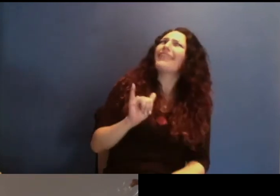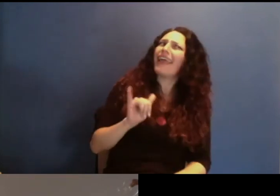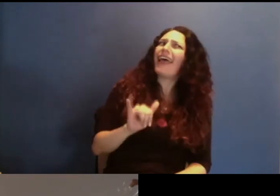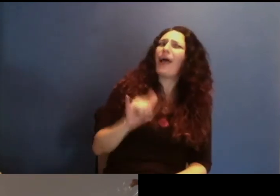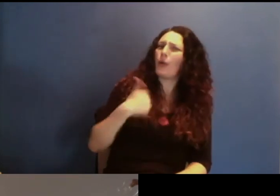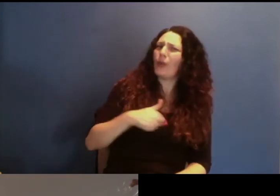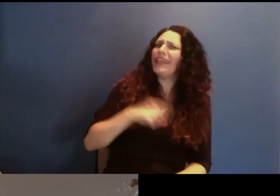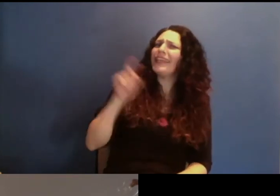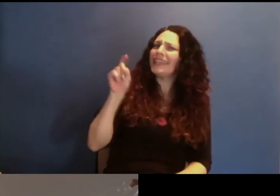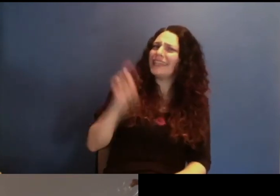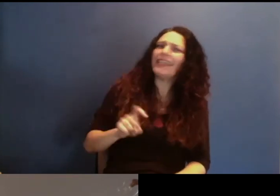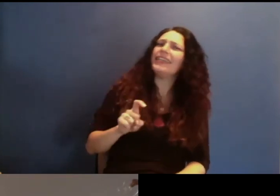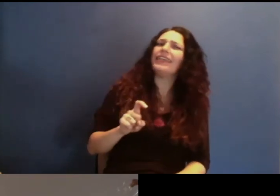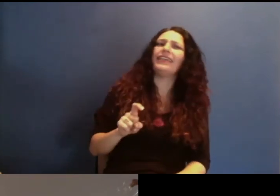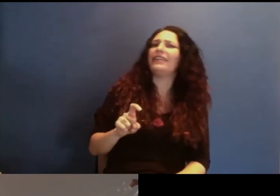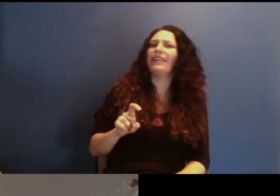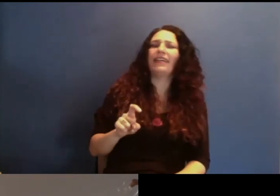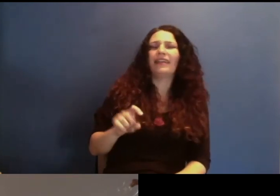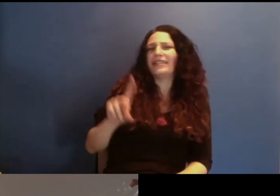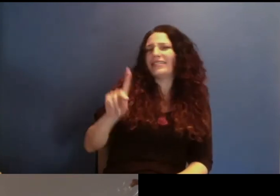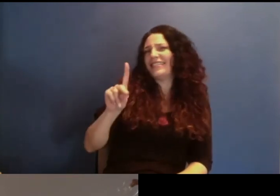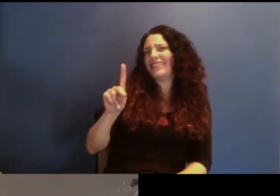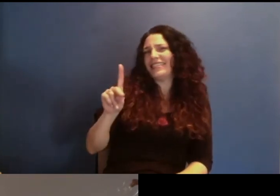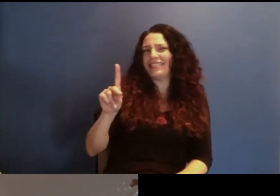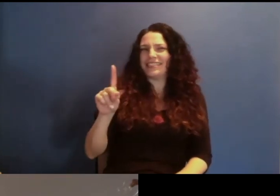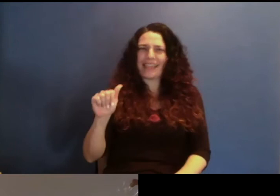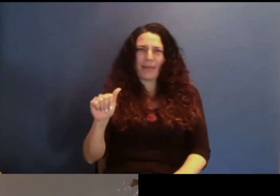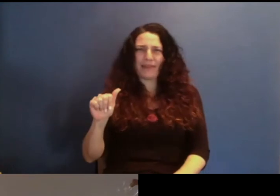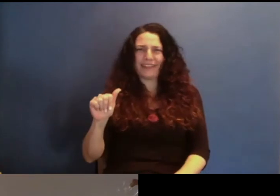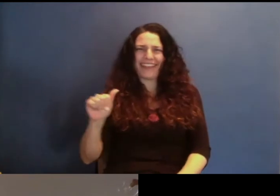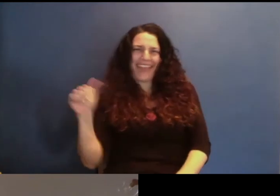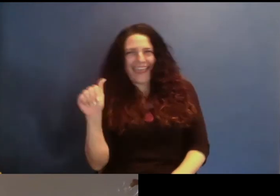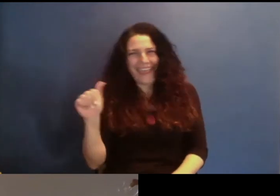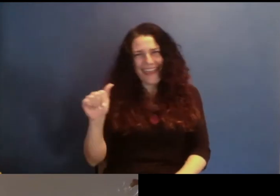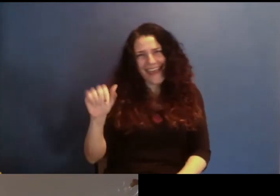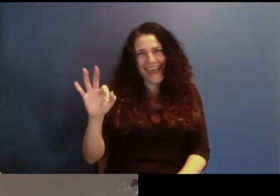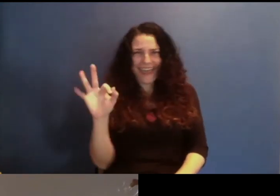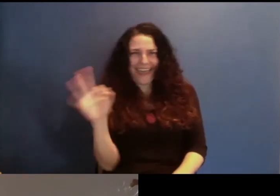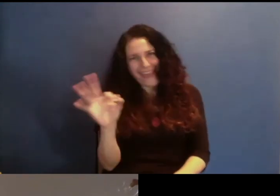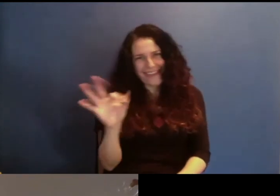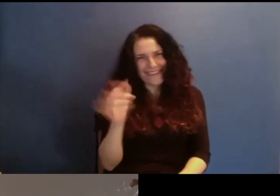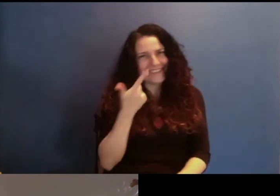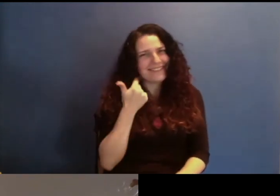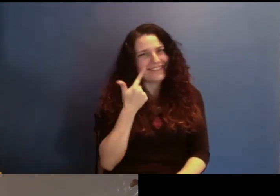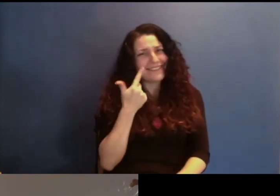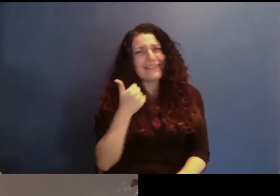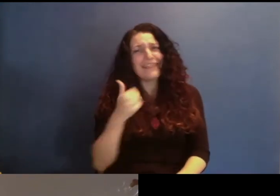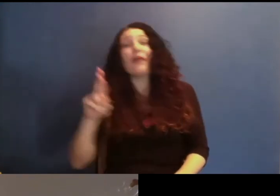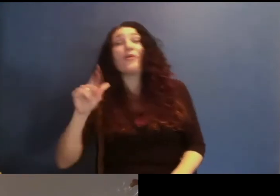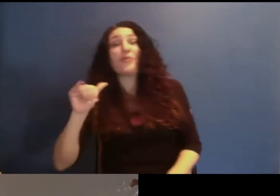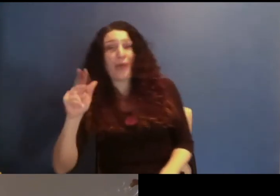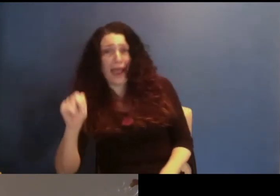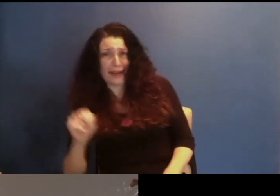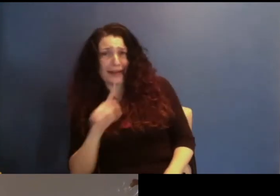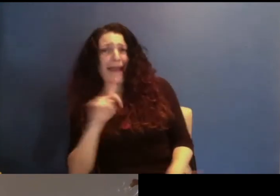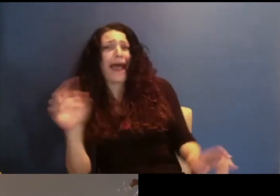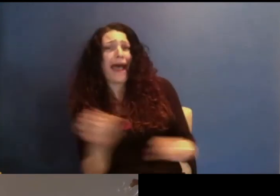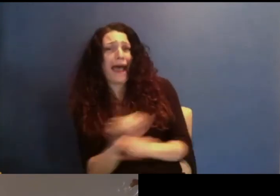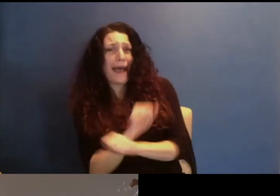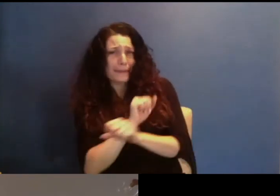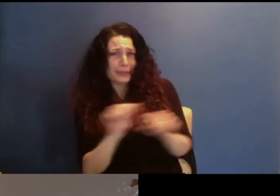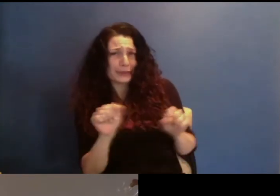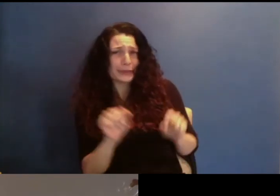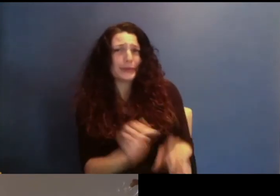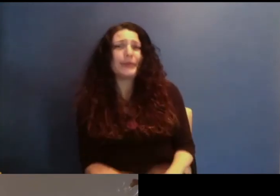just disabled AF. Totally, absolutely. And because like as disabled